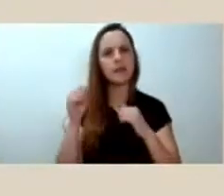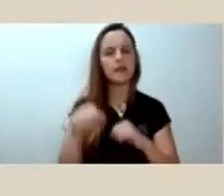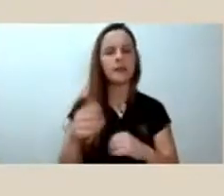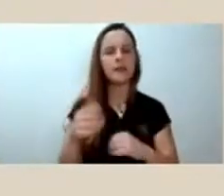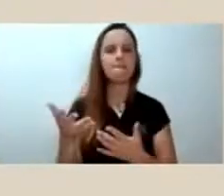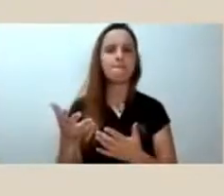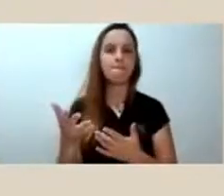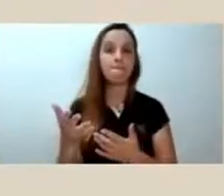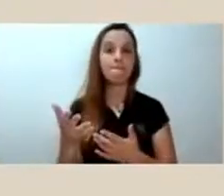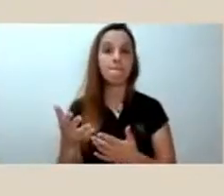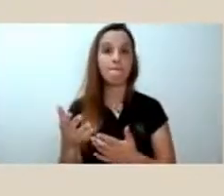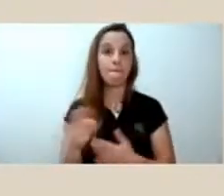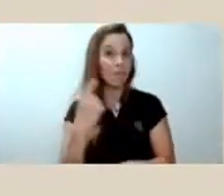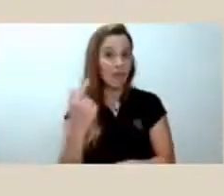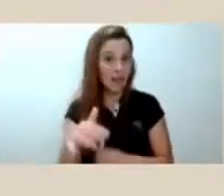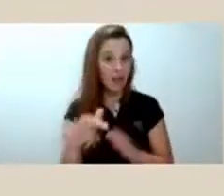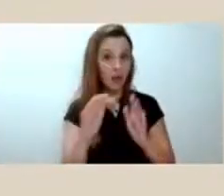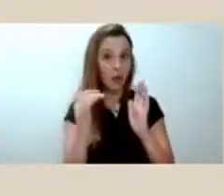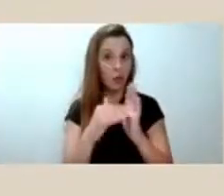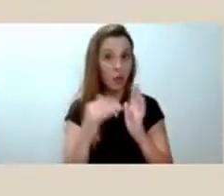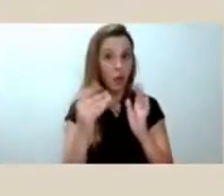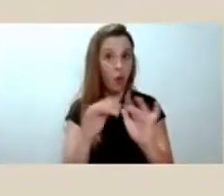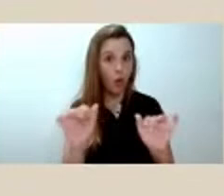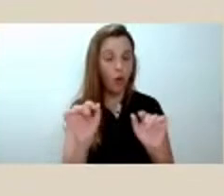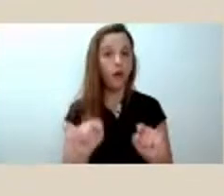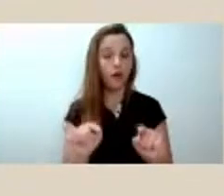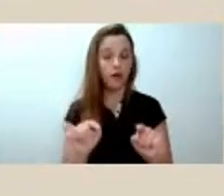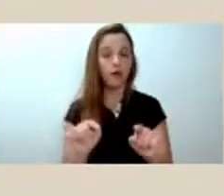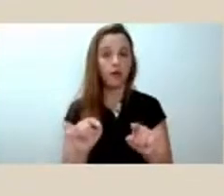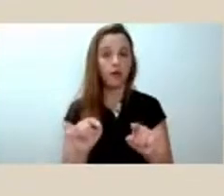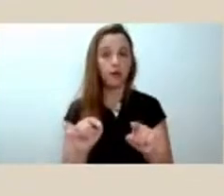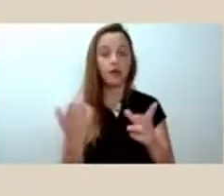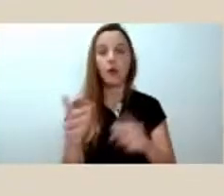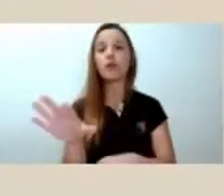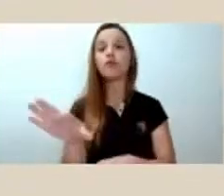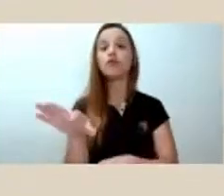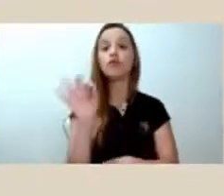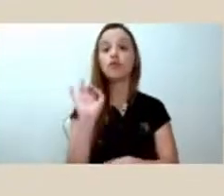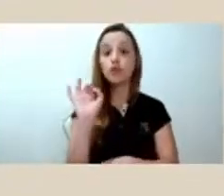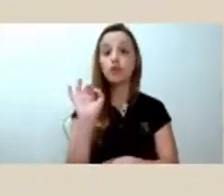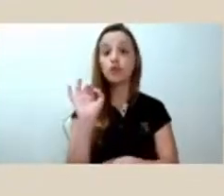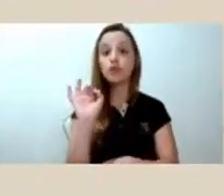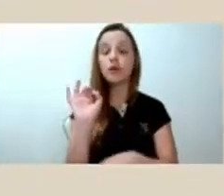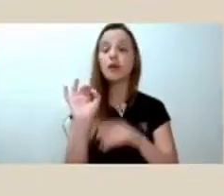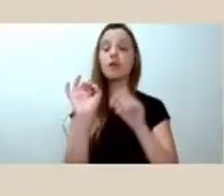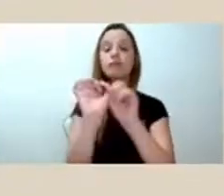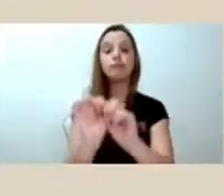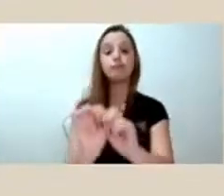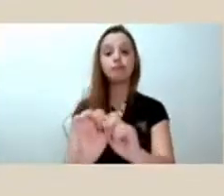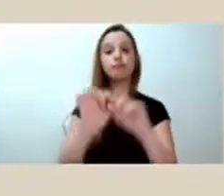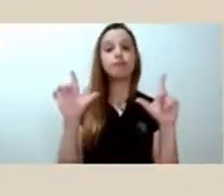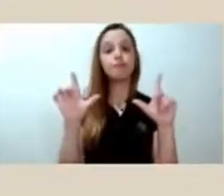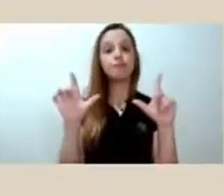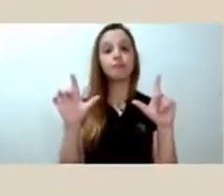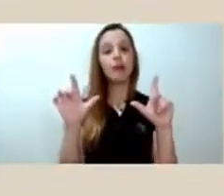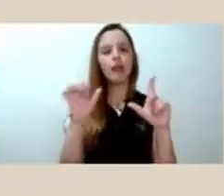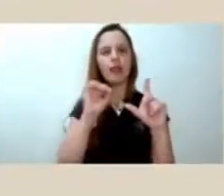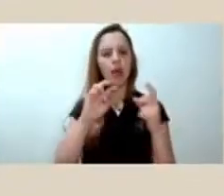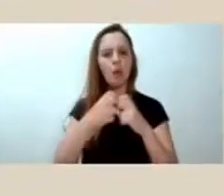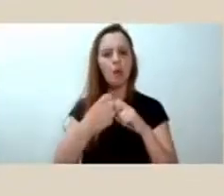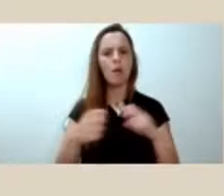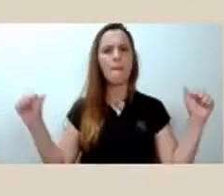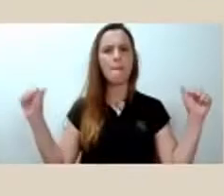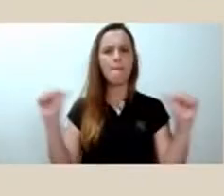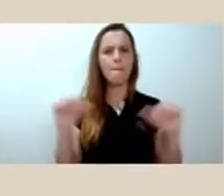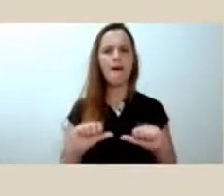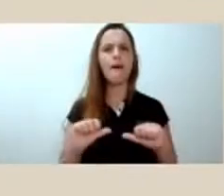these algorithms, they select them and they amplify them. So they make the problem worse. And the reason why